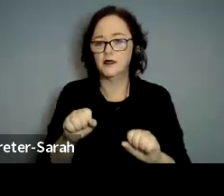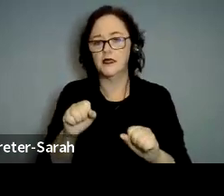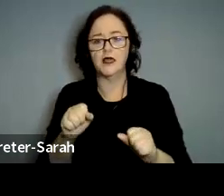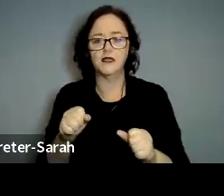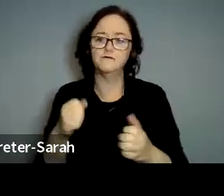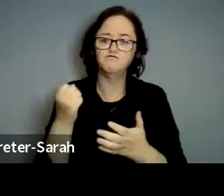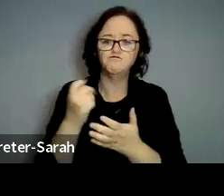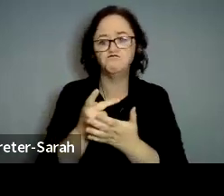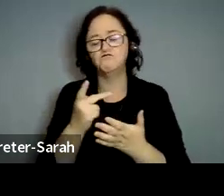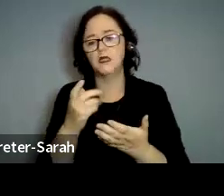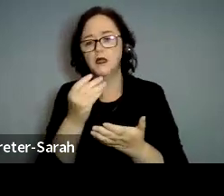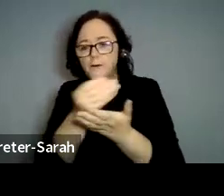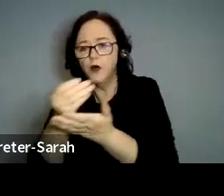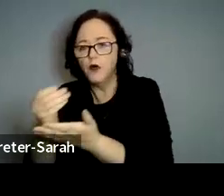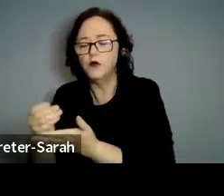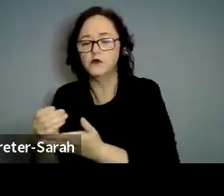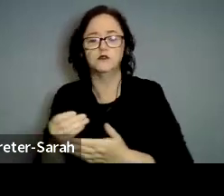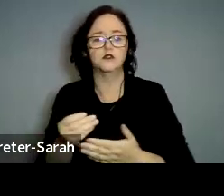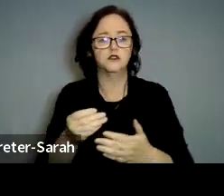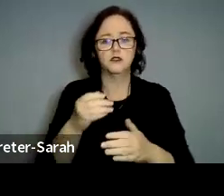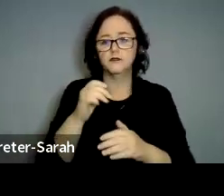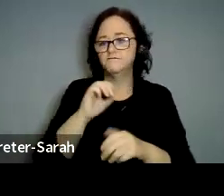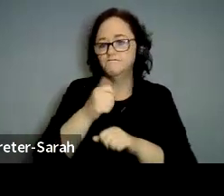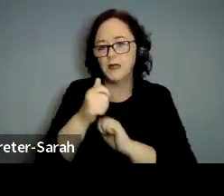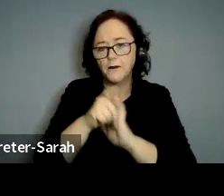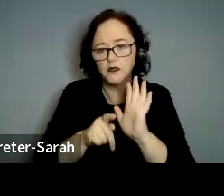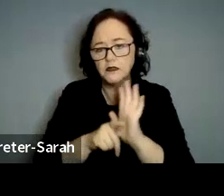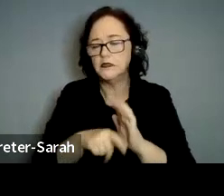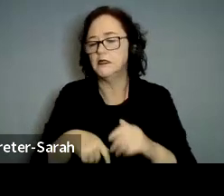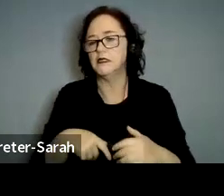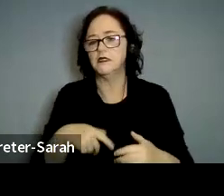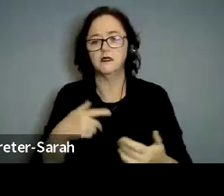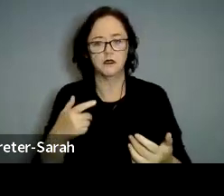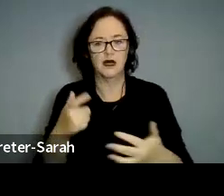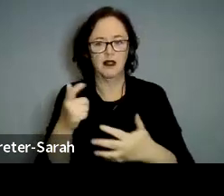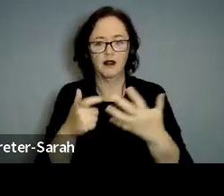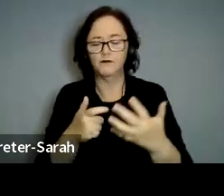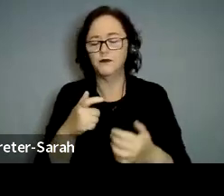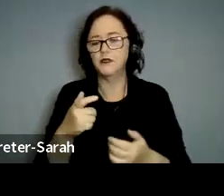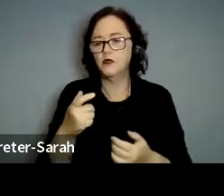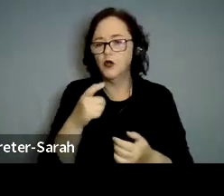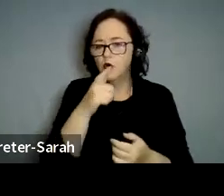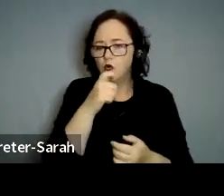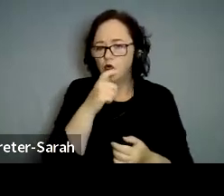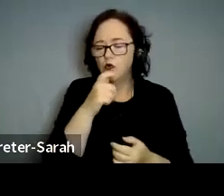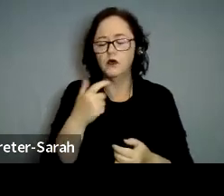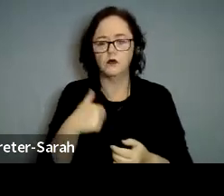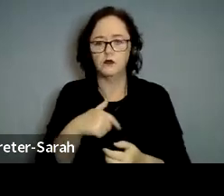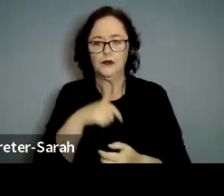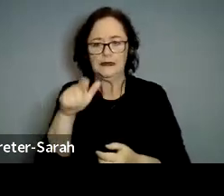make plans, pass policy? Lots of different things that we want to think about. Who do we need to get approval